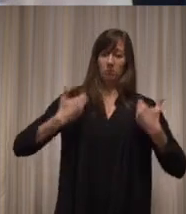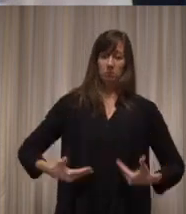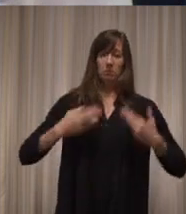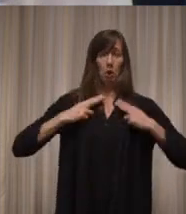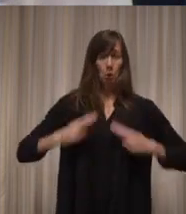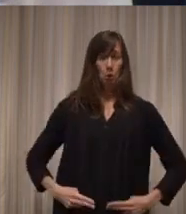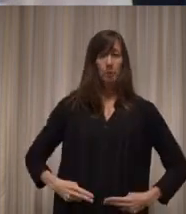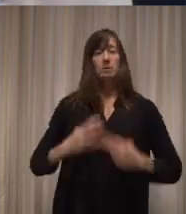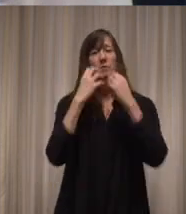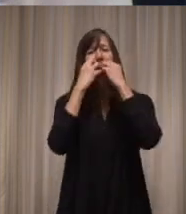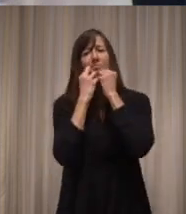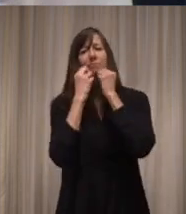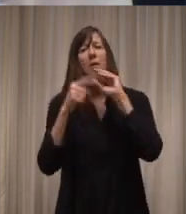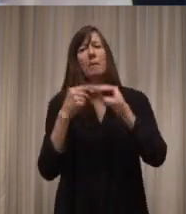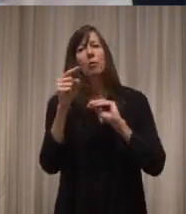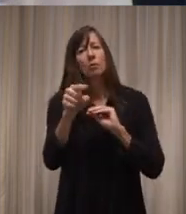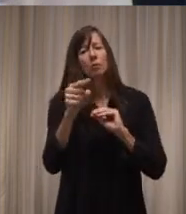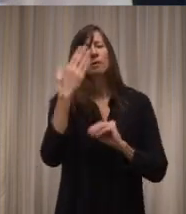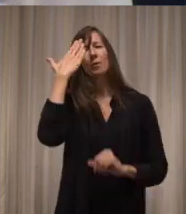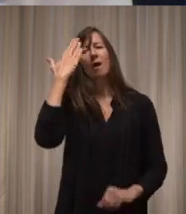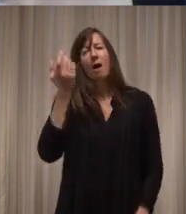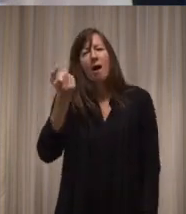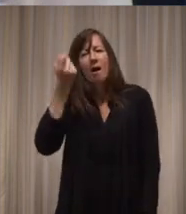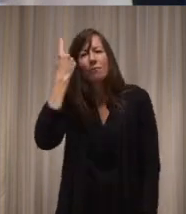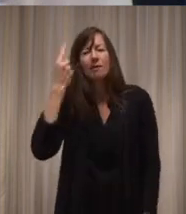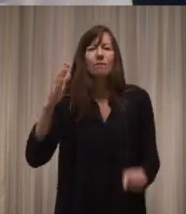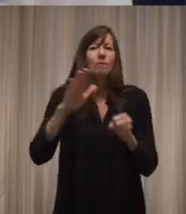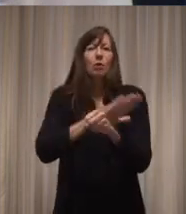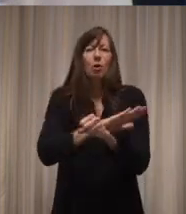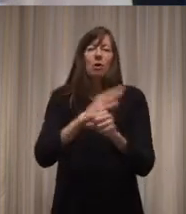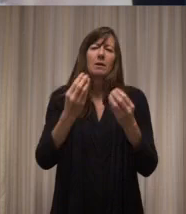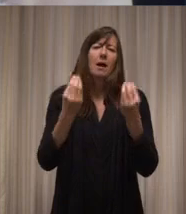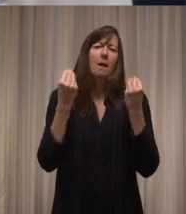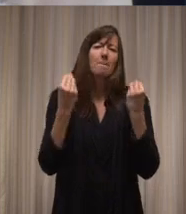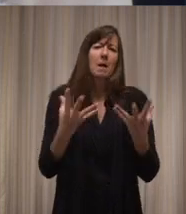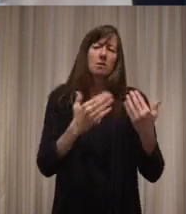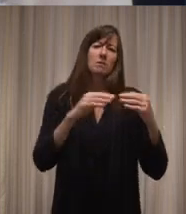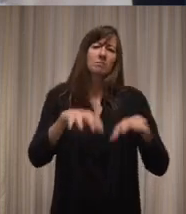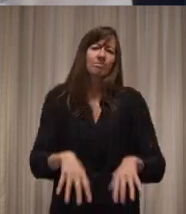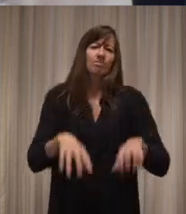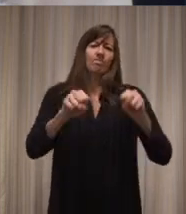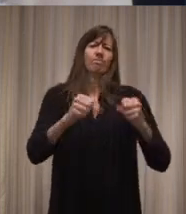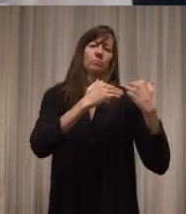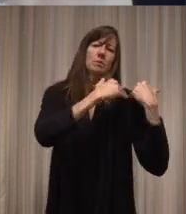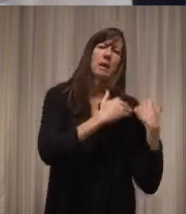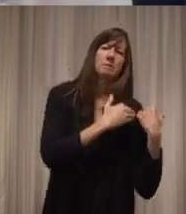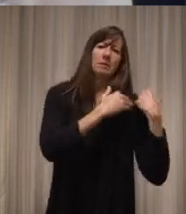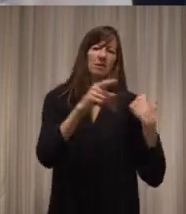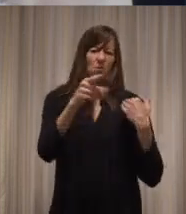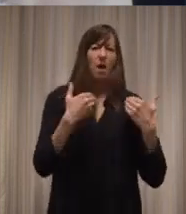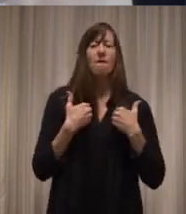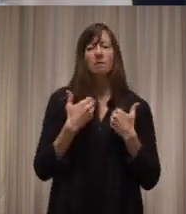how much has been placed on each of your shoulders during this crisis, and we'll continue to do everything we can to support